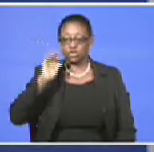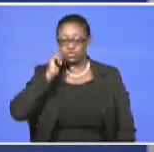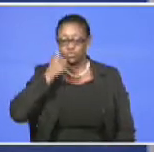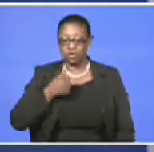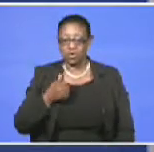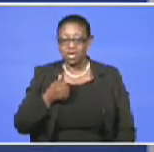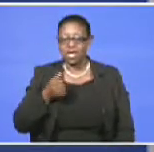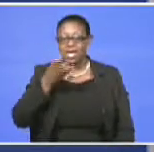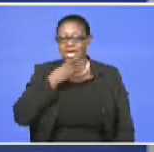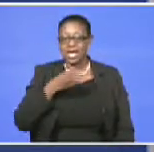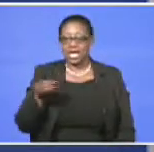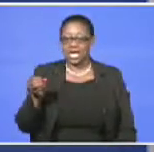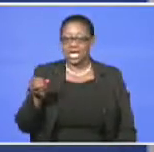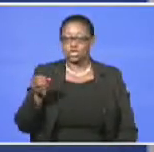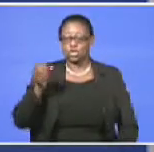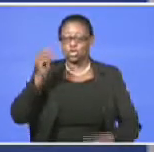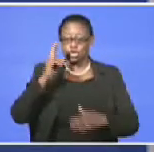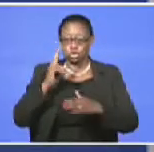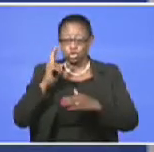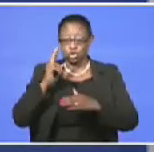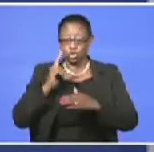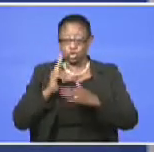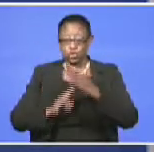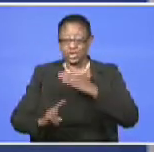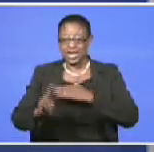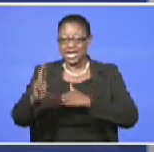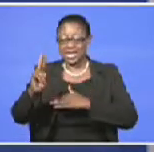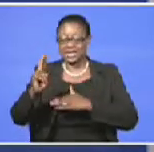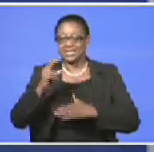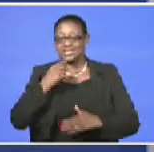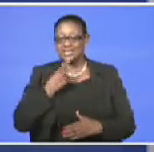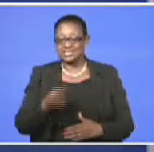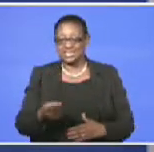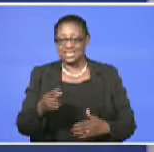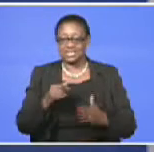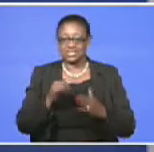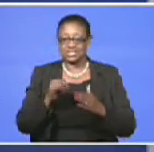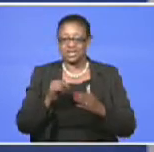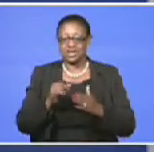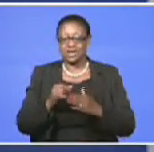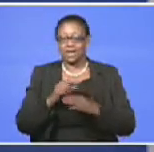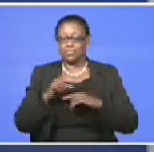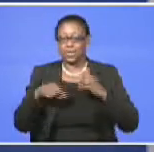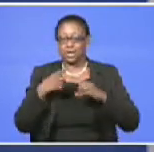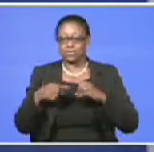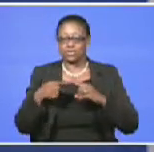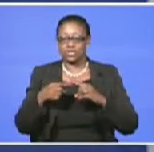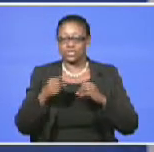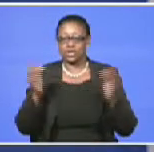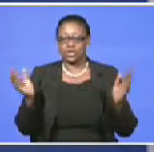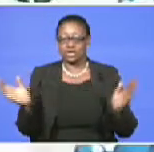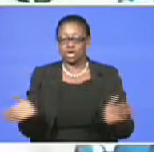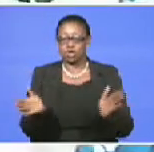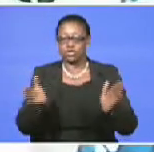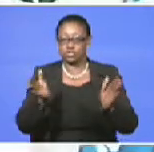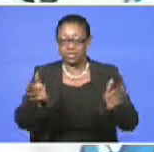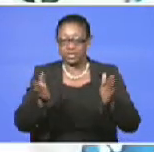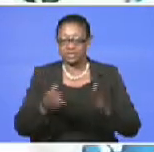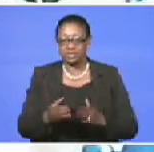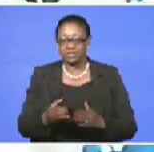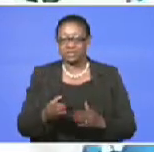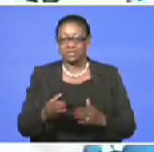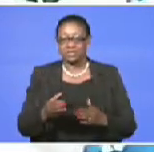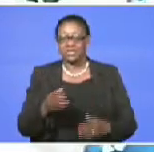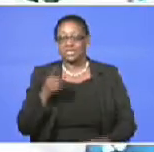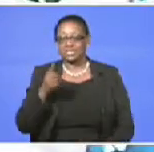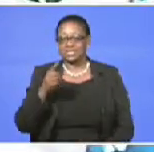Well, Senior Pastor Bishop Hewlin Hanna boasted about Minister Williams' impact on the church. For 62